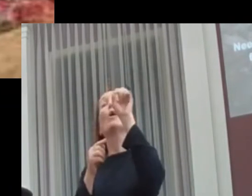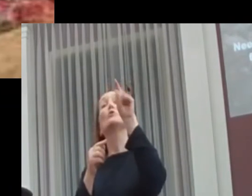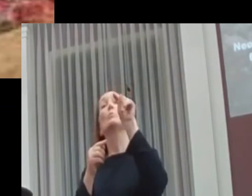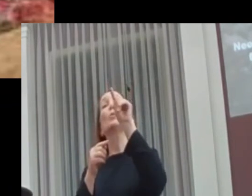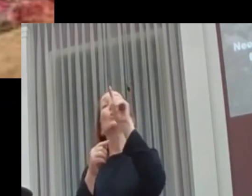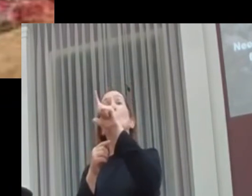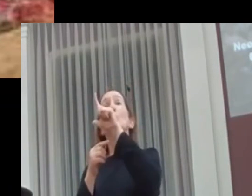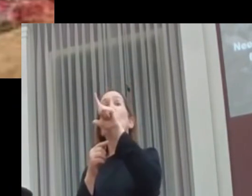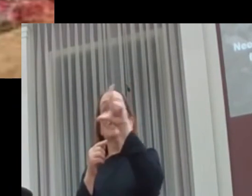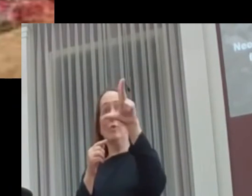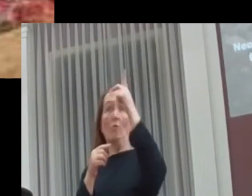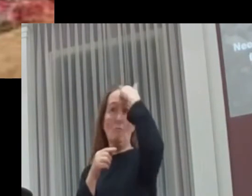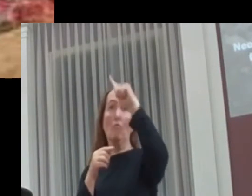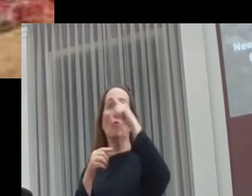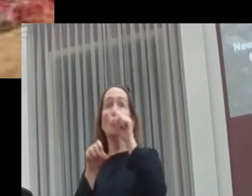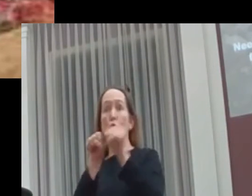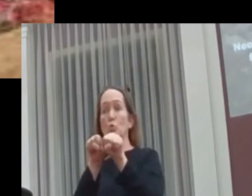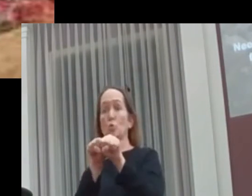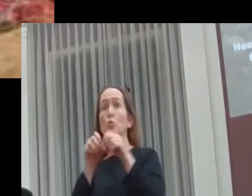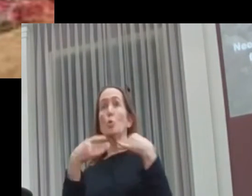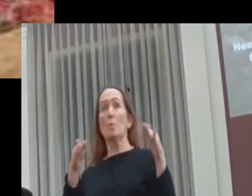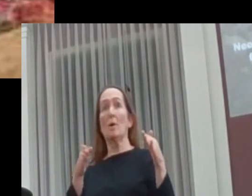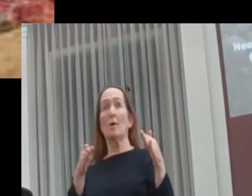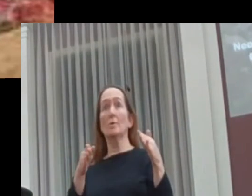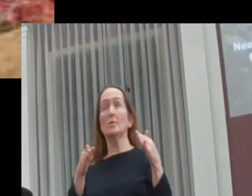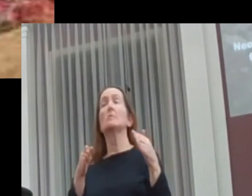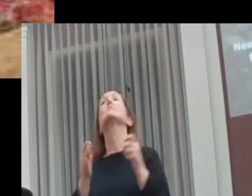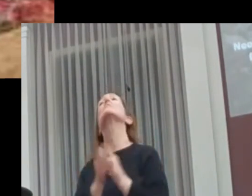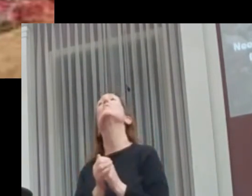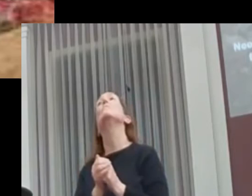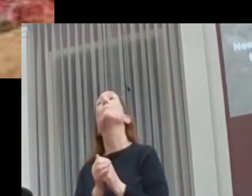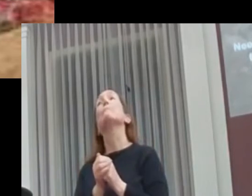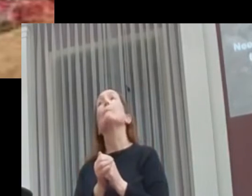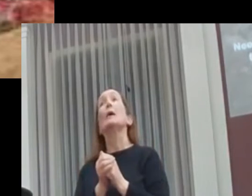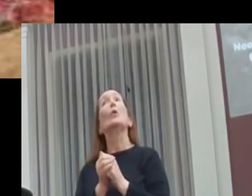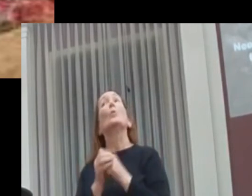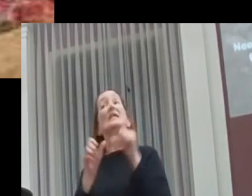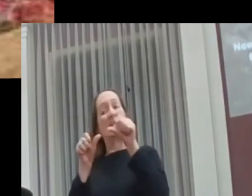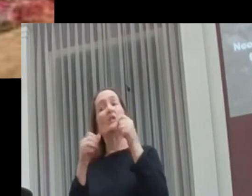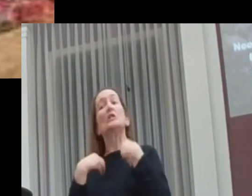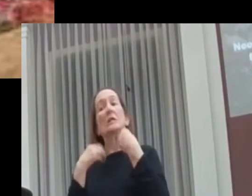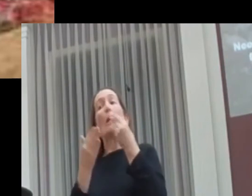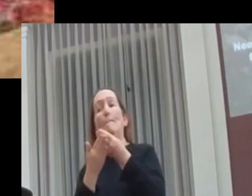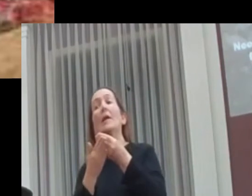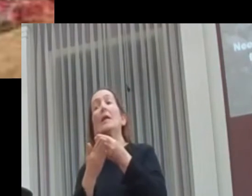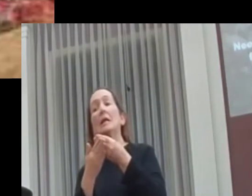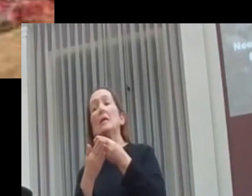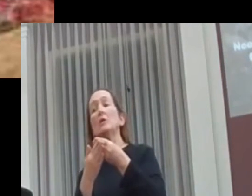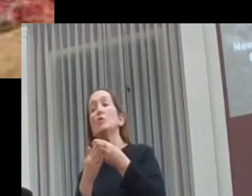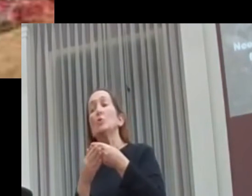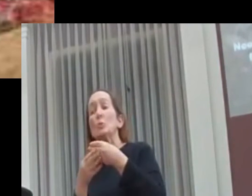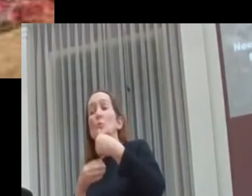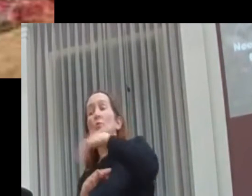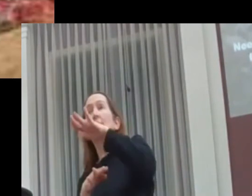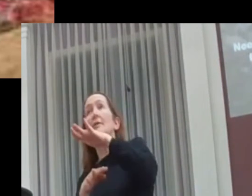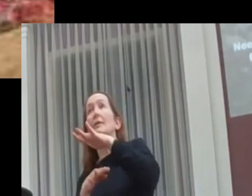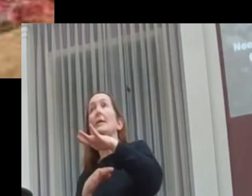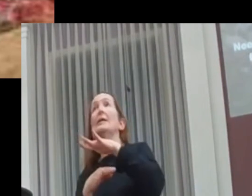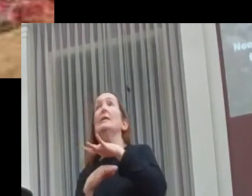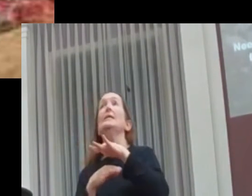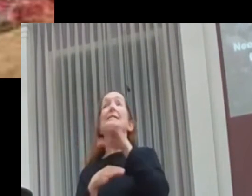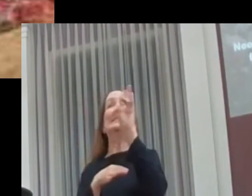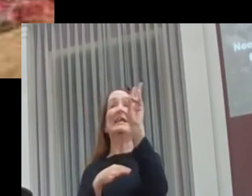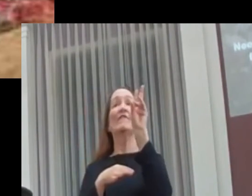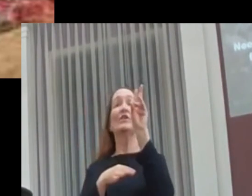We are 1 week till October 23rd. We're collecting everything we need except we have everything we need except postage to cover the cost of shipping